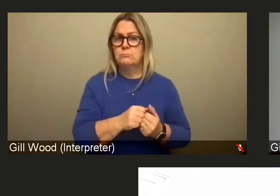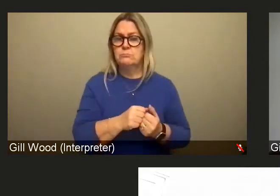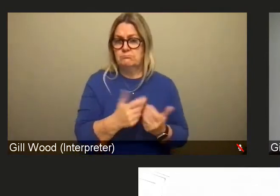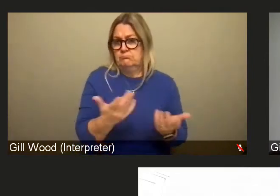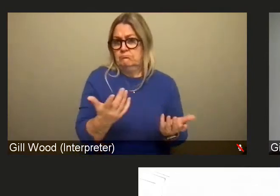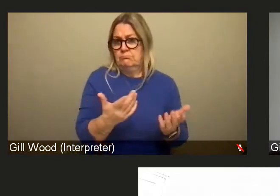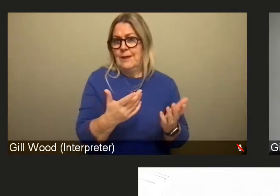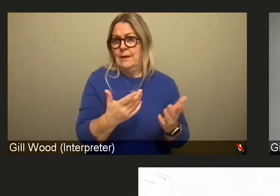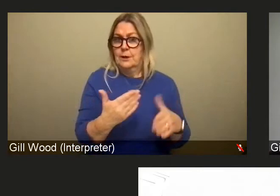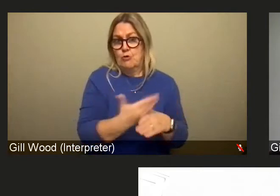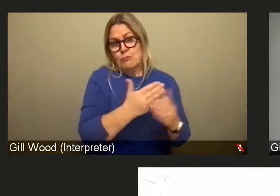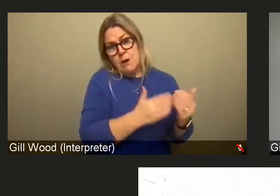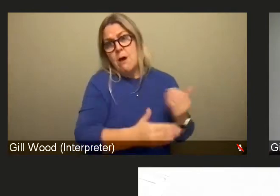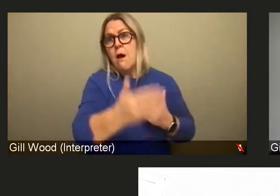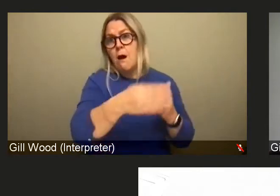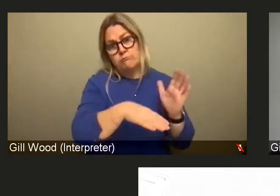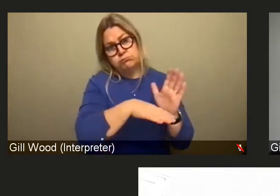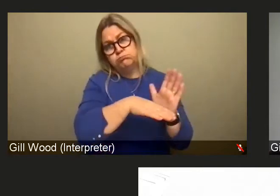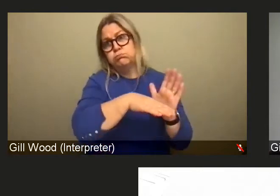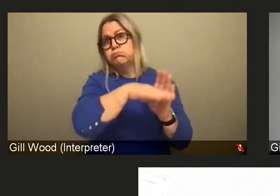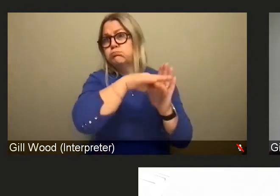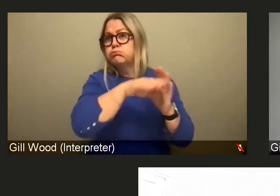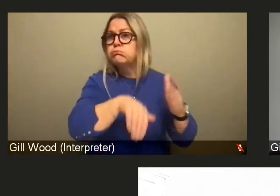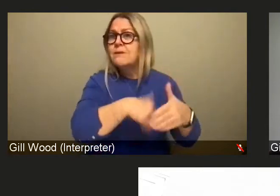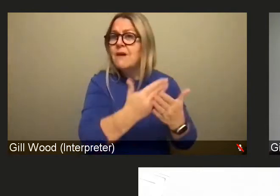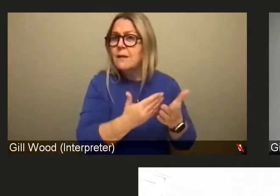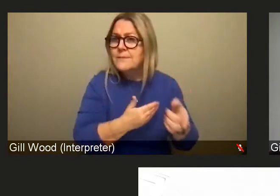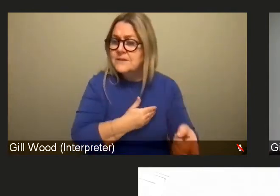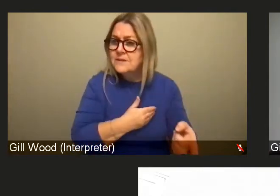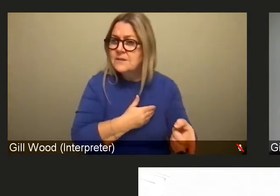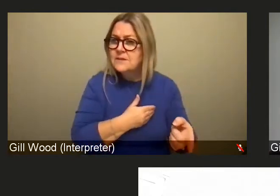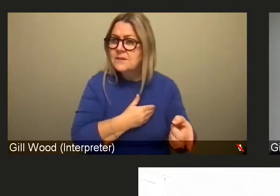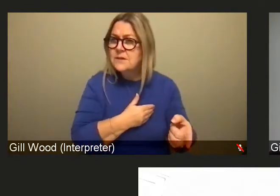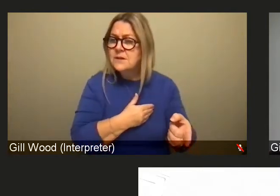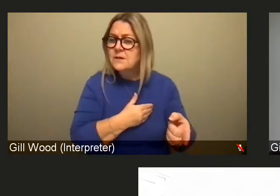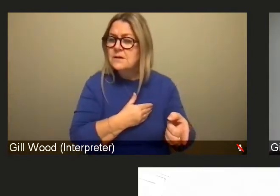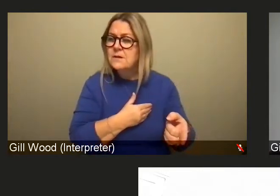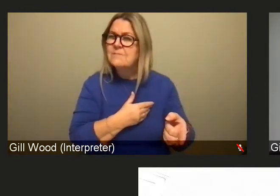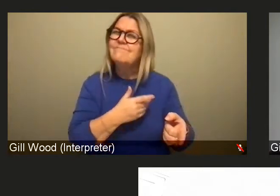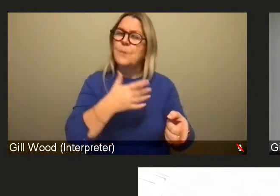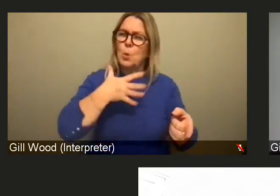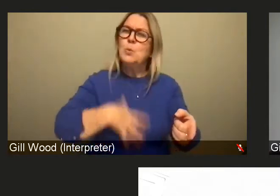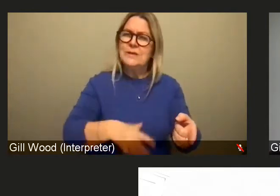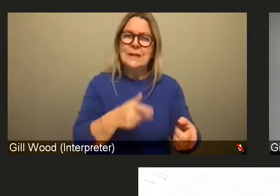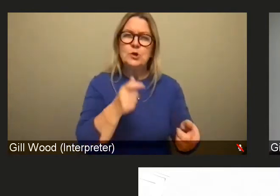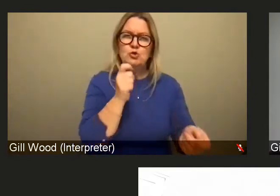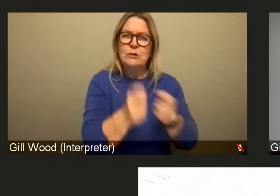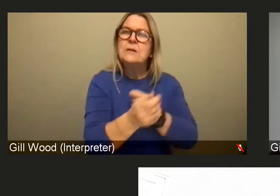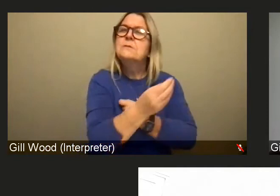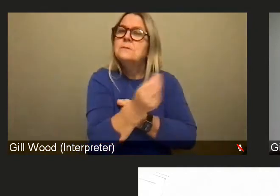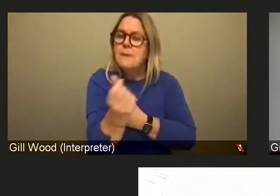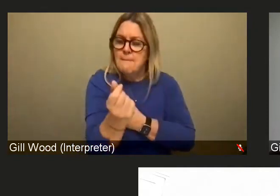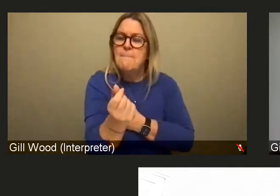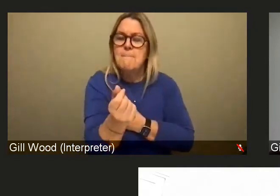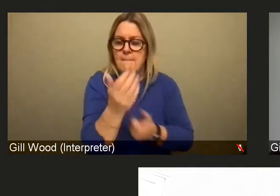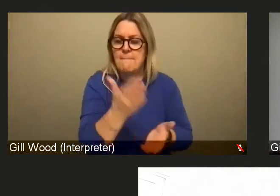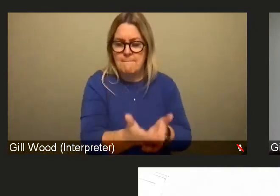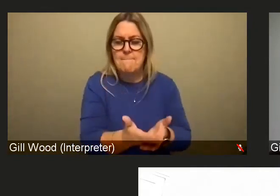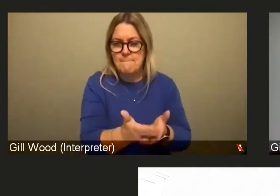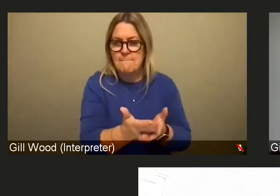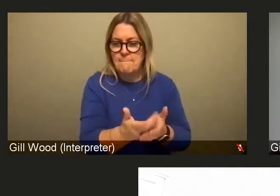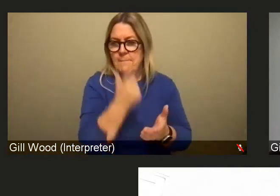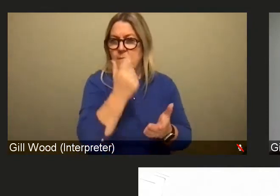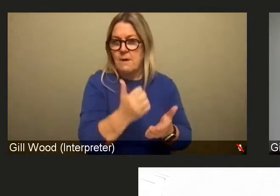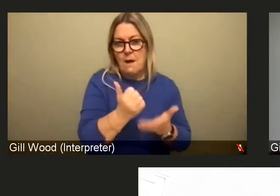and development with each of our organisations. There are small changes that we can make that can make a big difference to individuals and